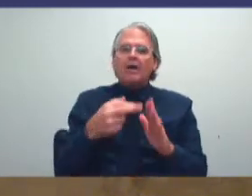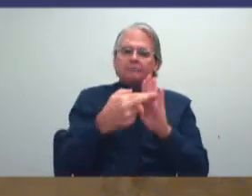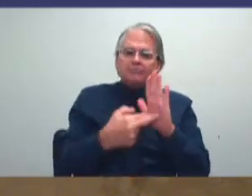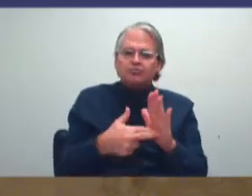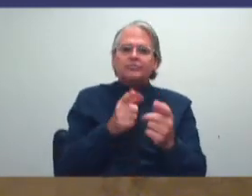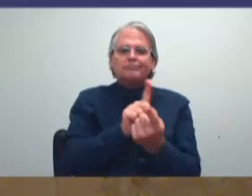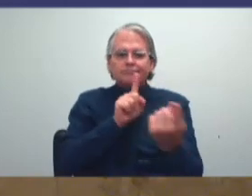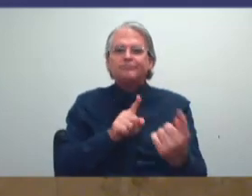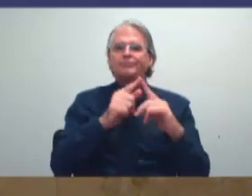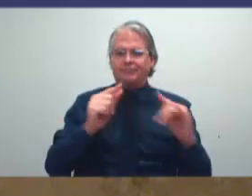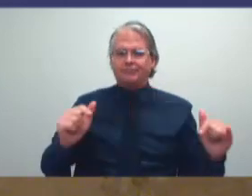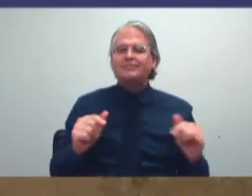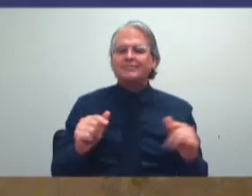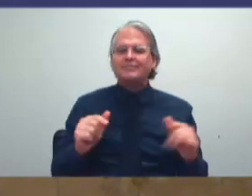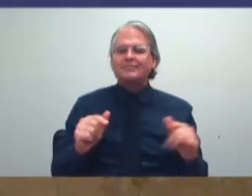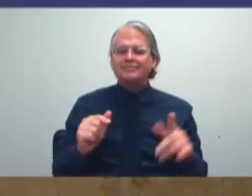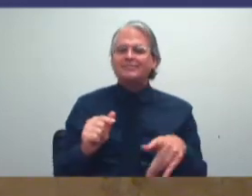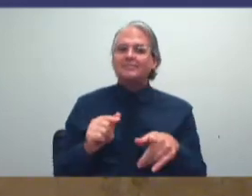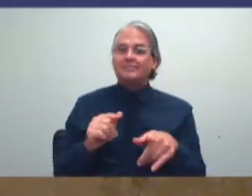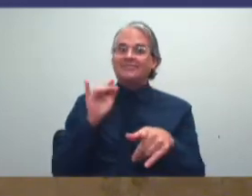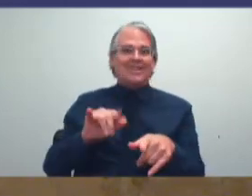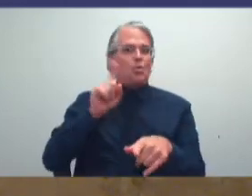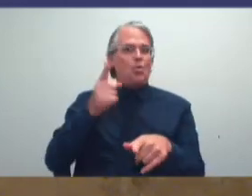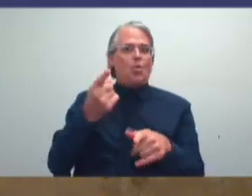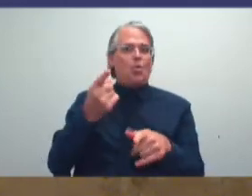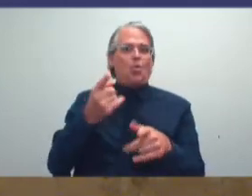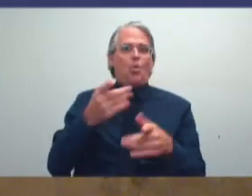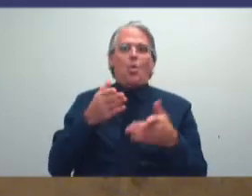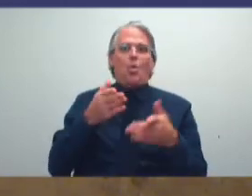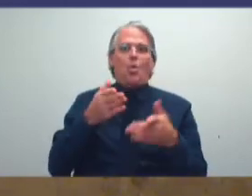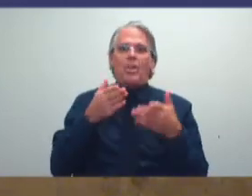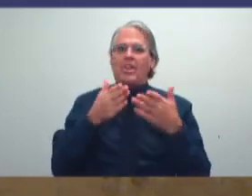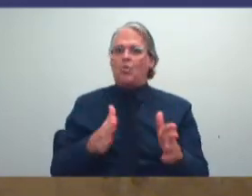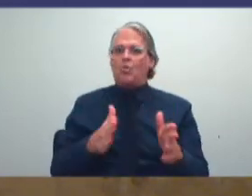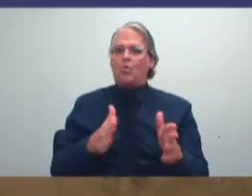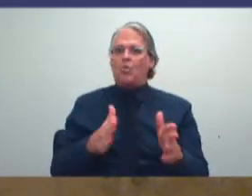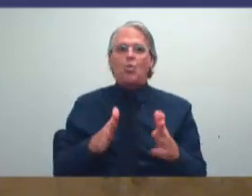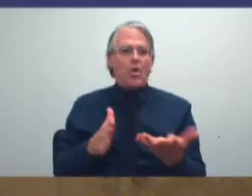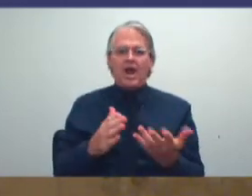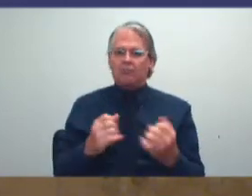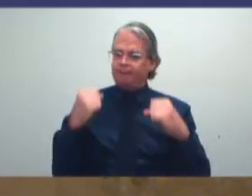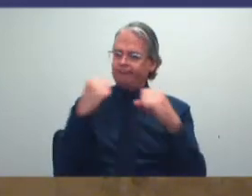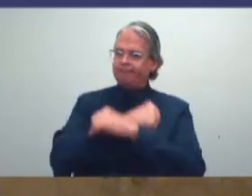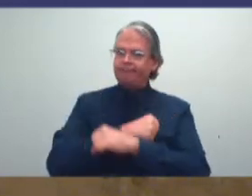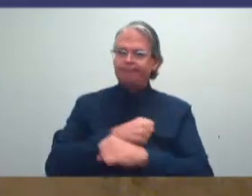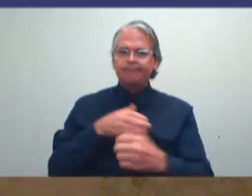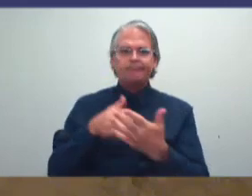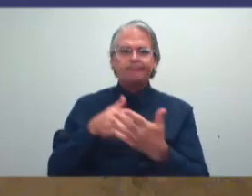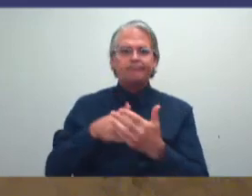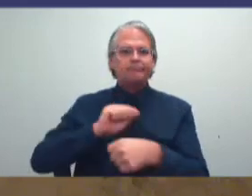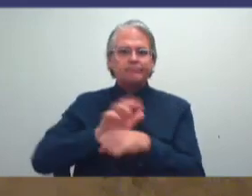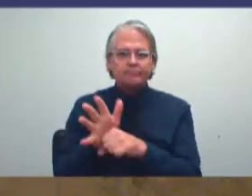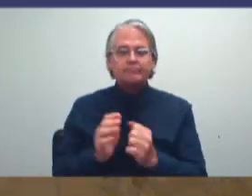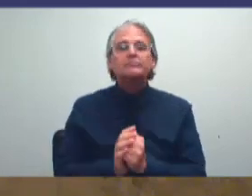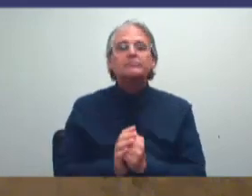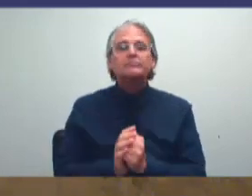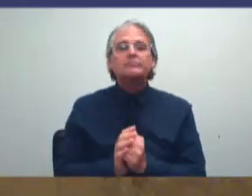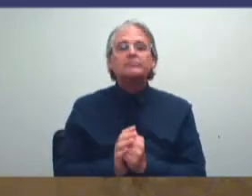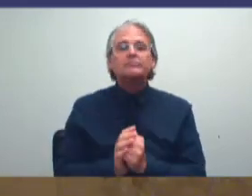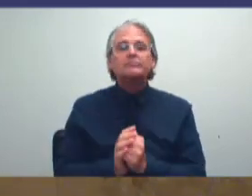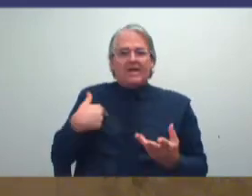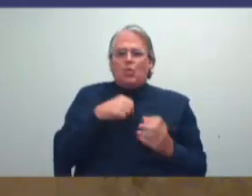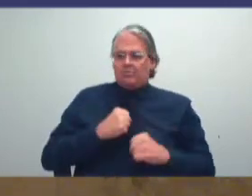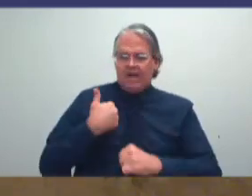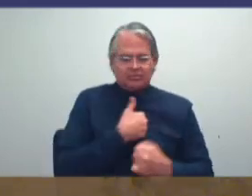this important information, we can stay healthy and safe while keeping our economy going. And we know this is the biggest weapon to